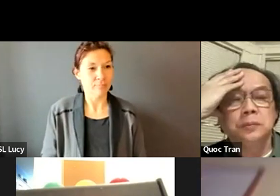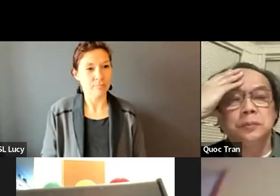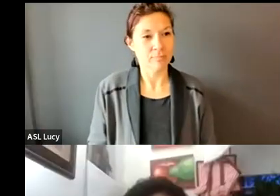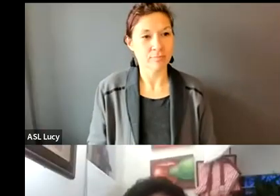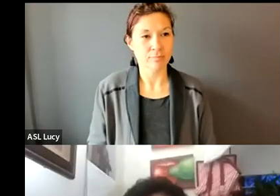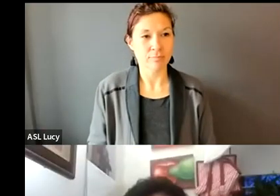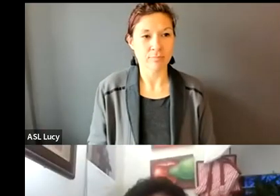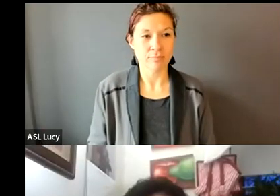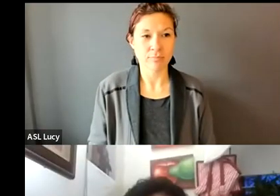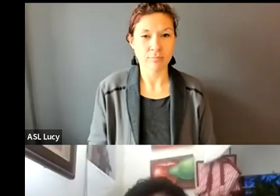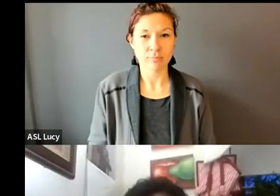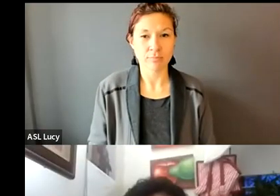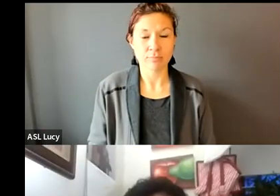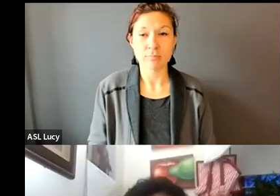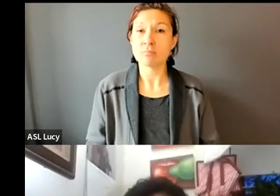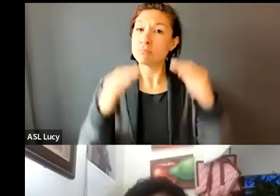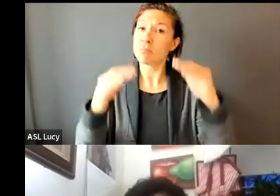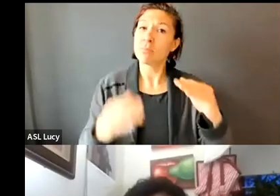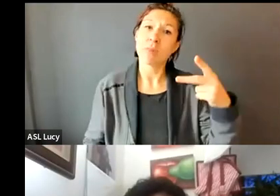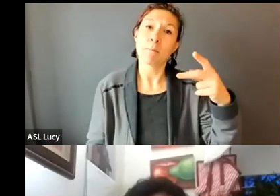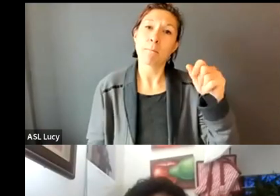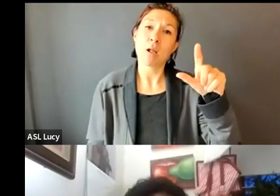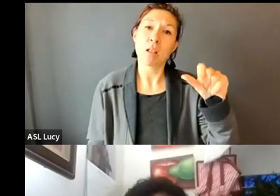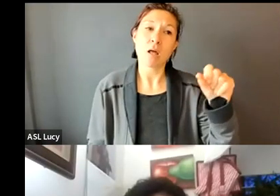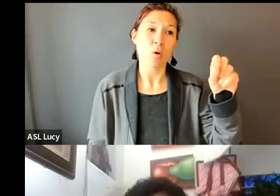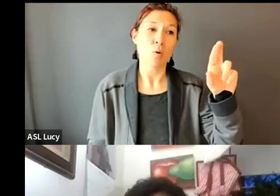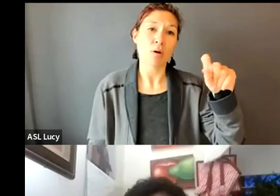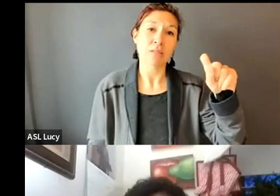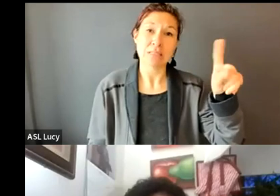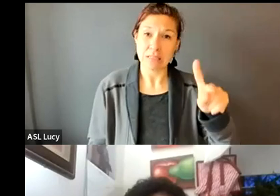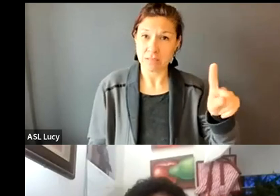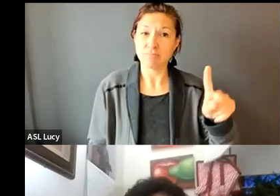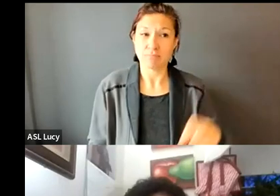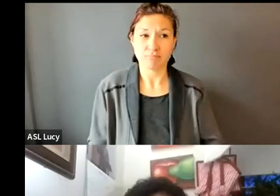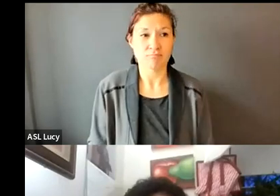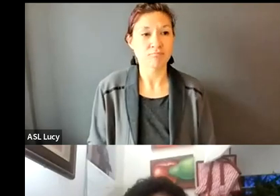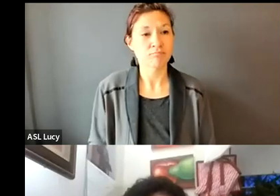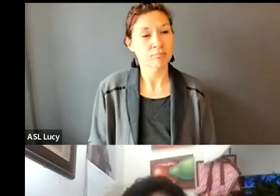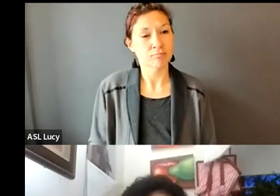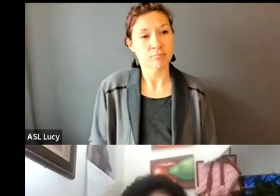thank you our next speaker is Paula Ortiz Paola Ortiz